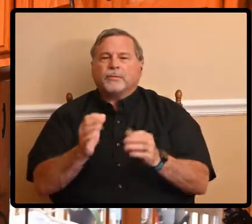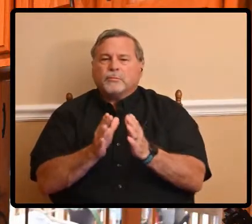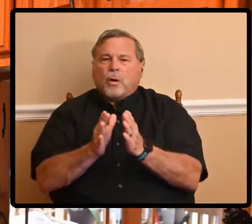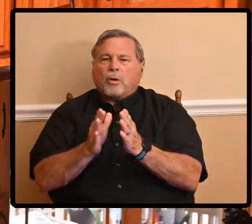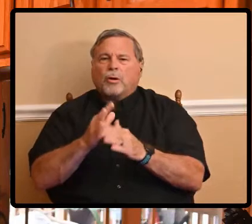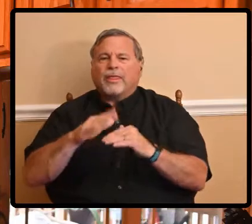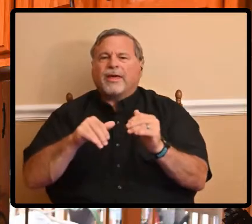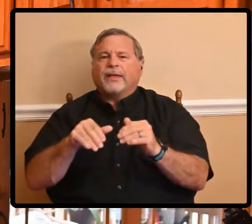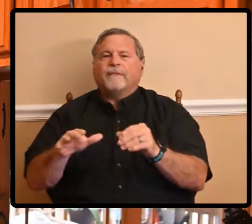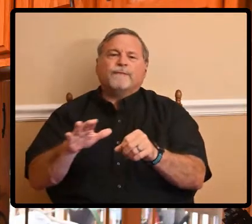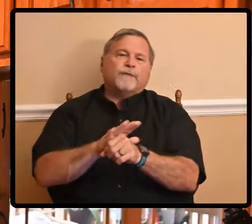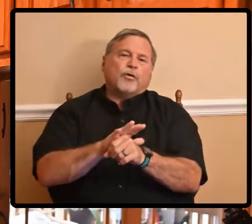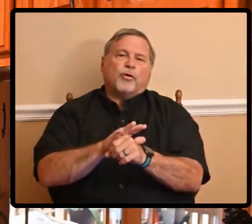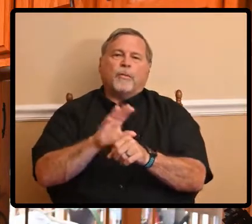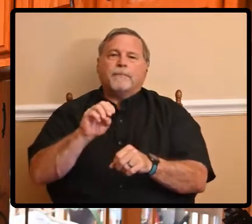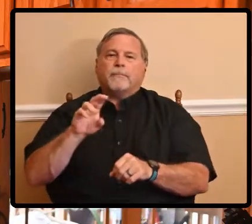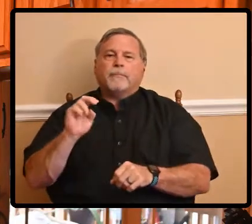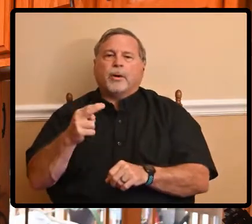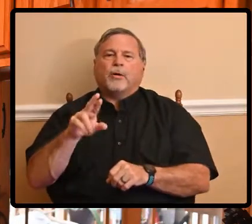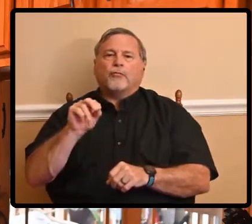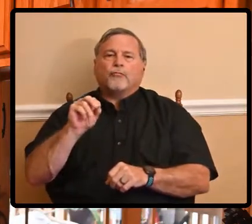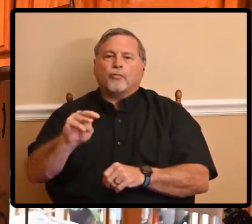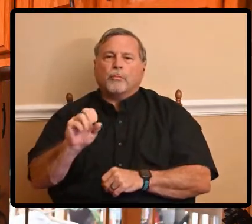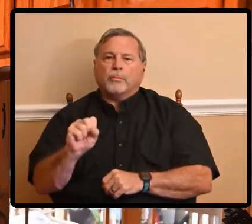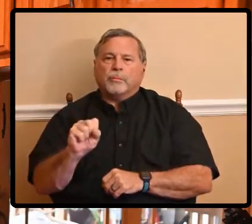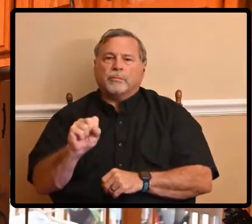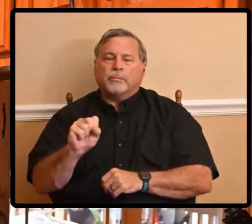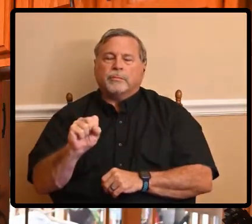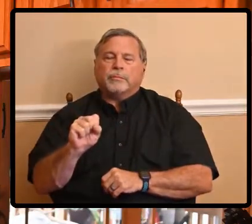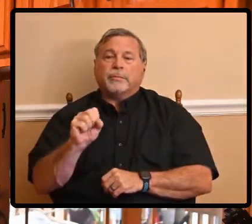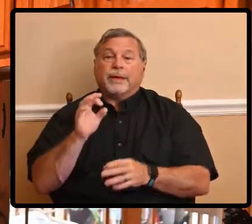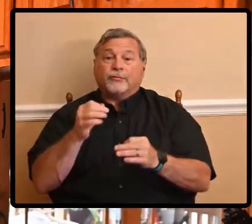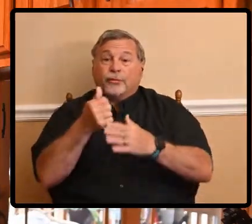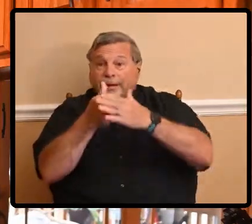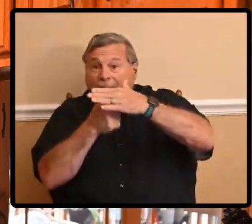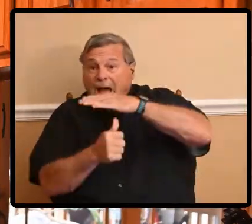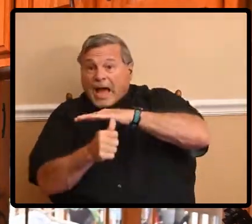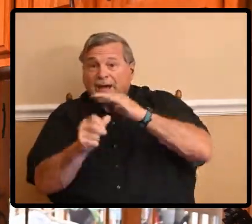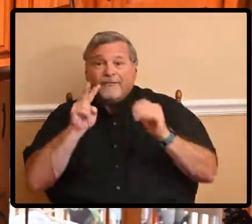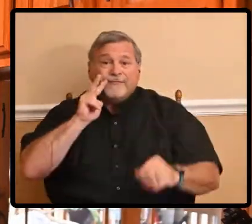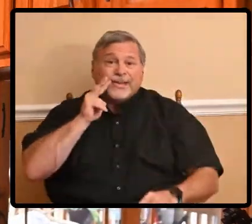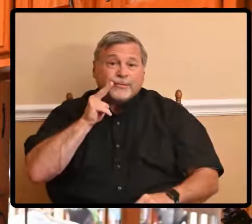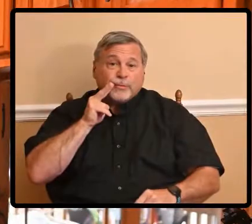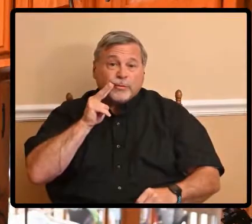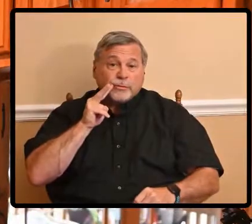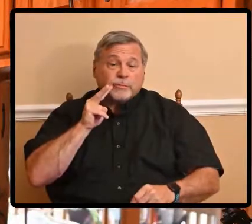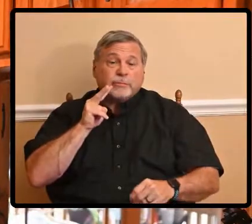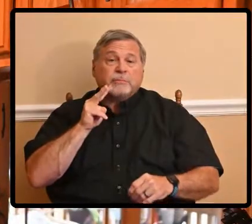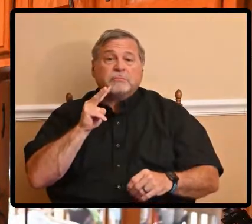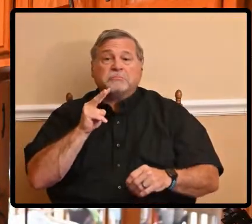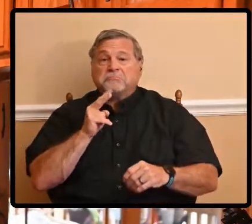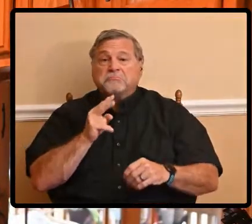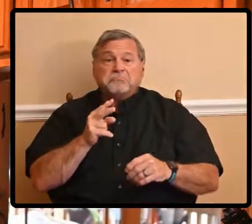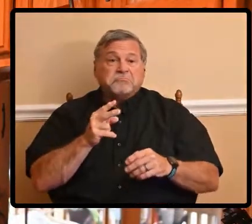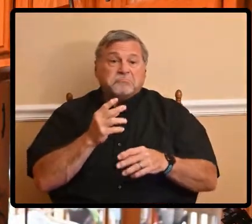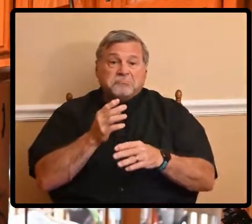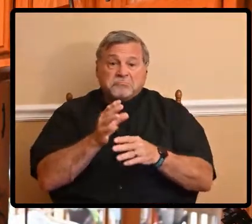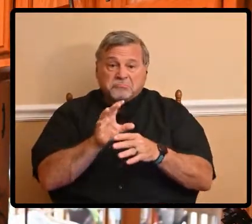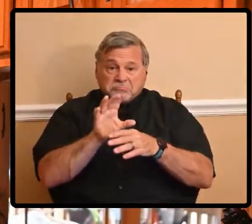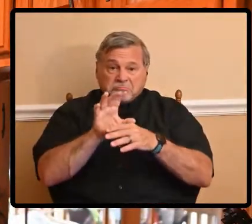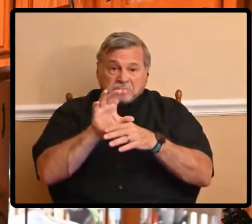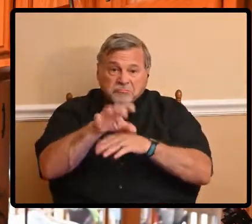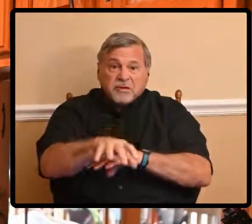make them a little smaller than full mushrooms. If you're trying to hide vegetables, to get your kids